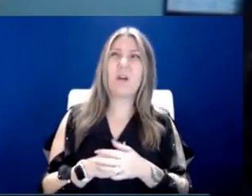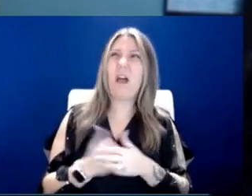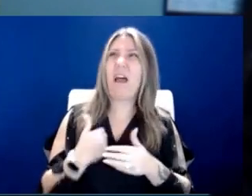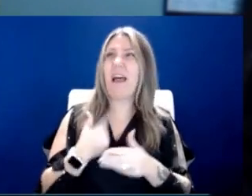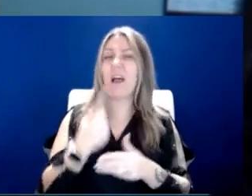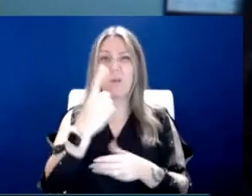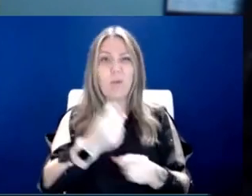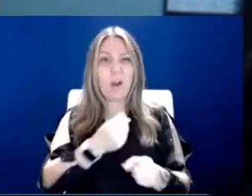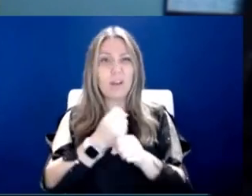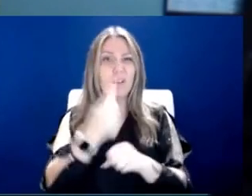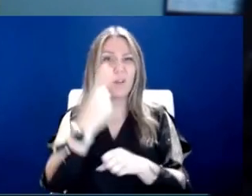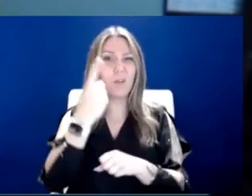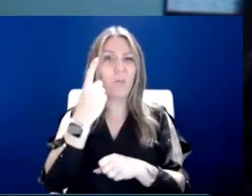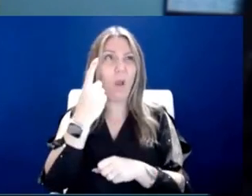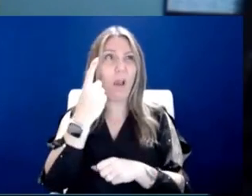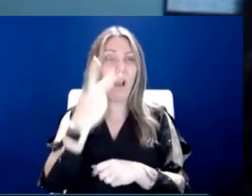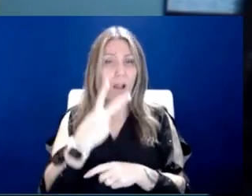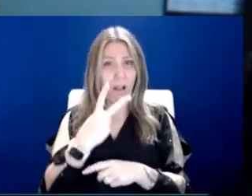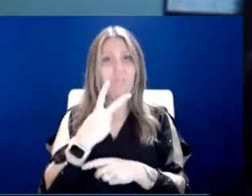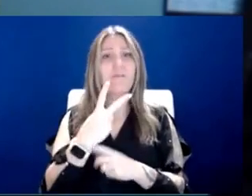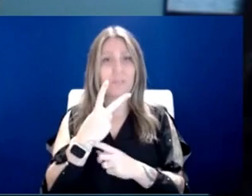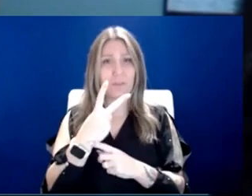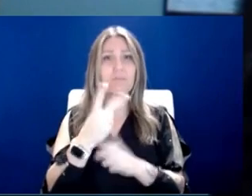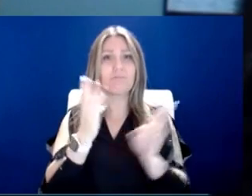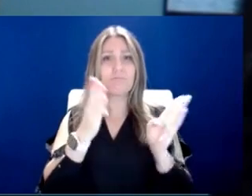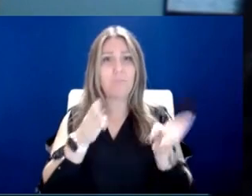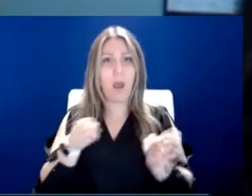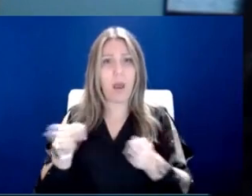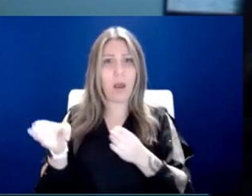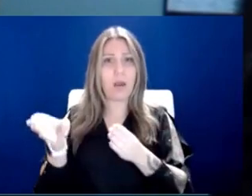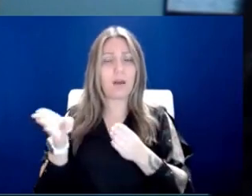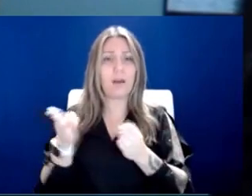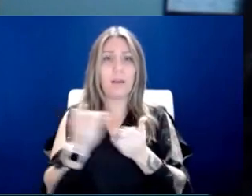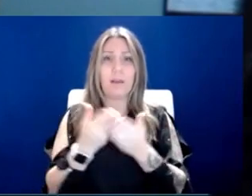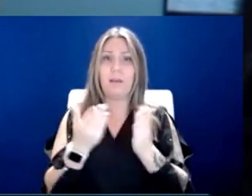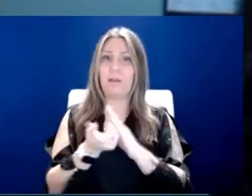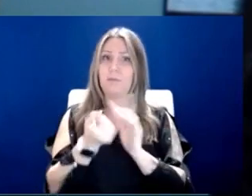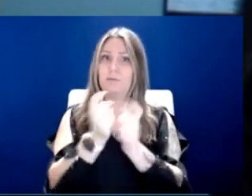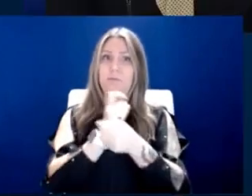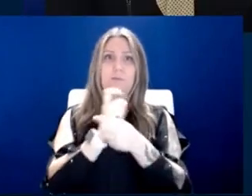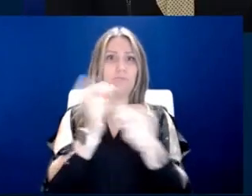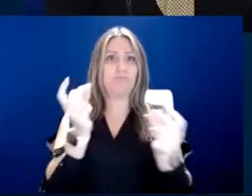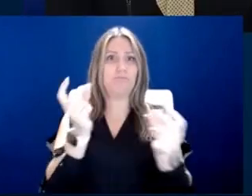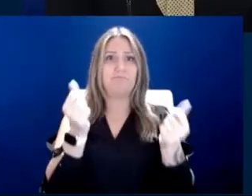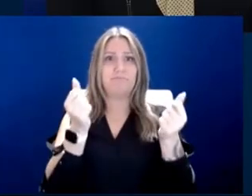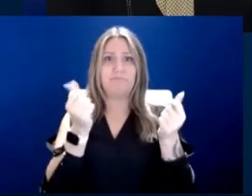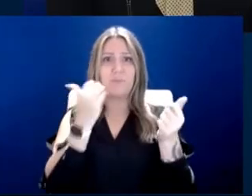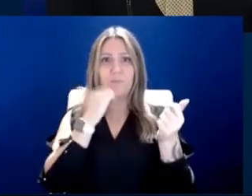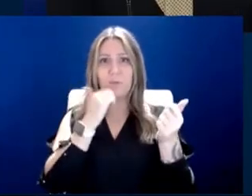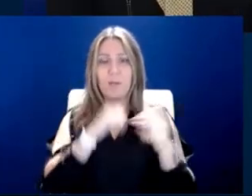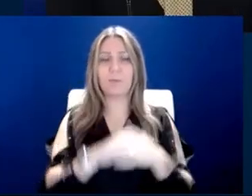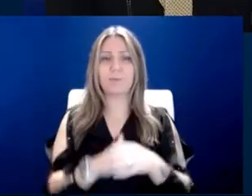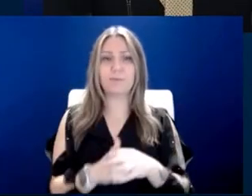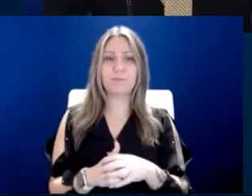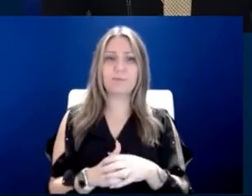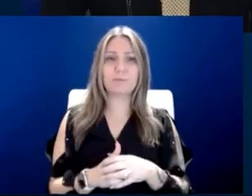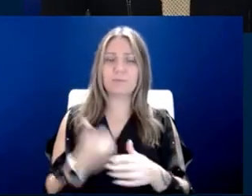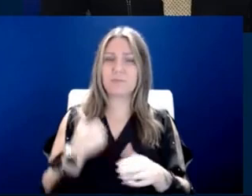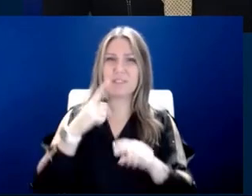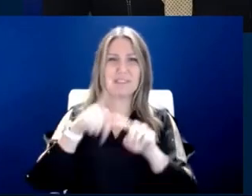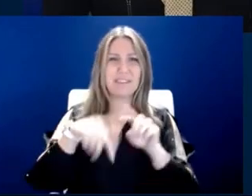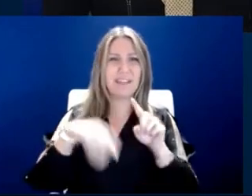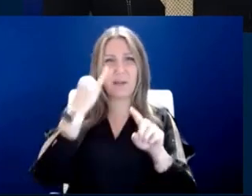of preparations that things change on a daily basis. Well, I cannot imagine getting all the way to